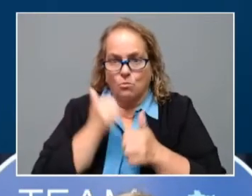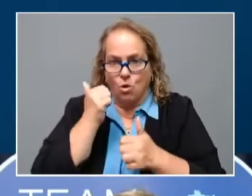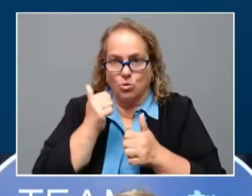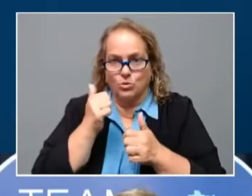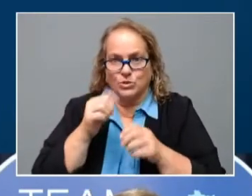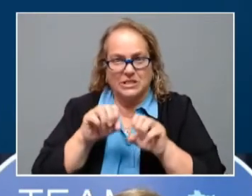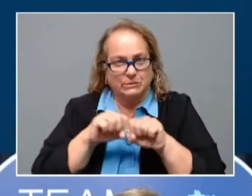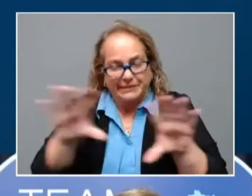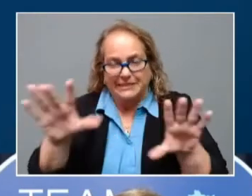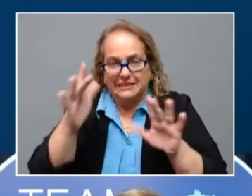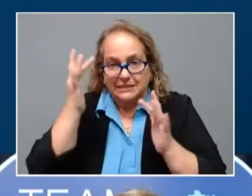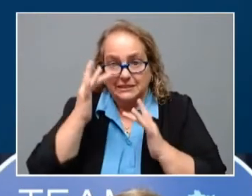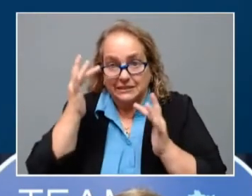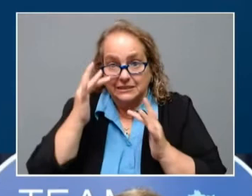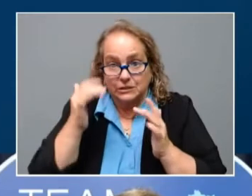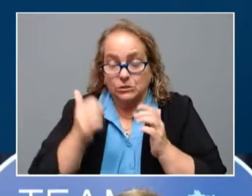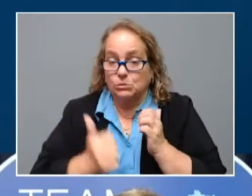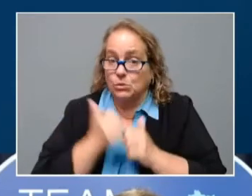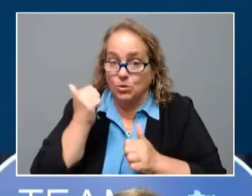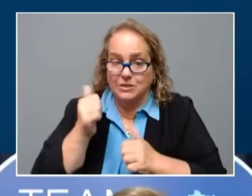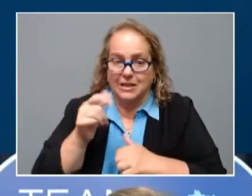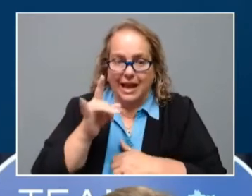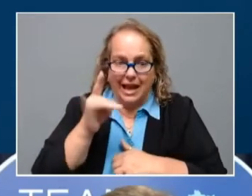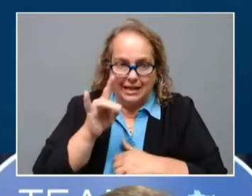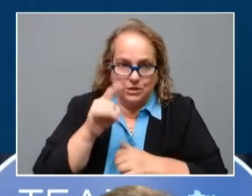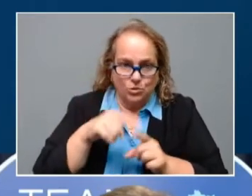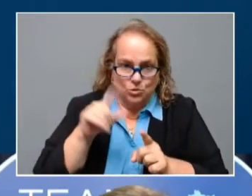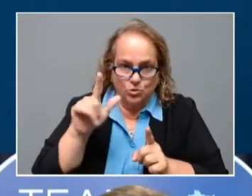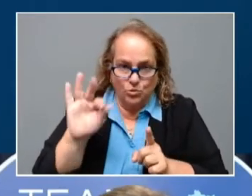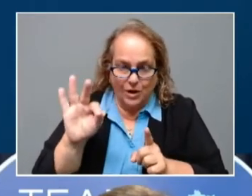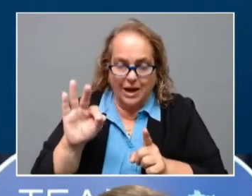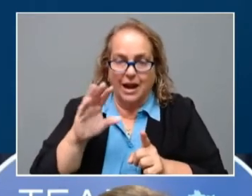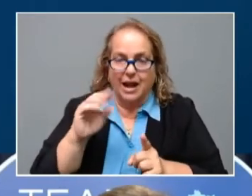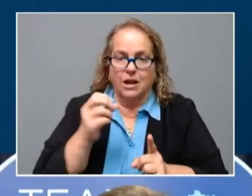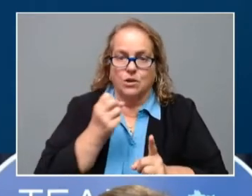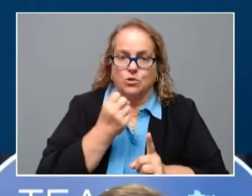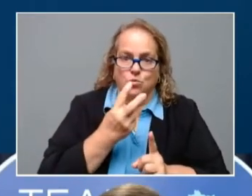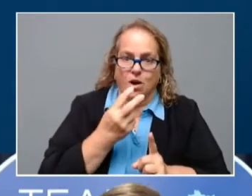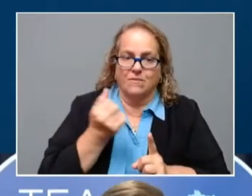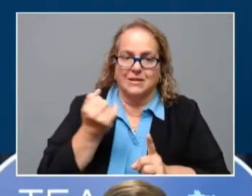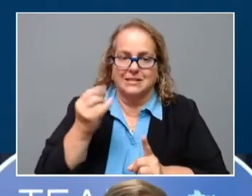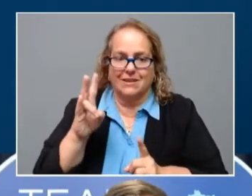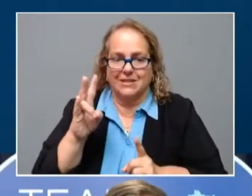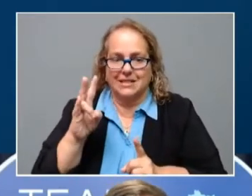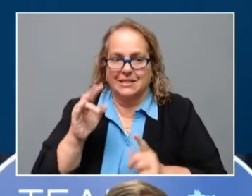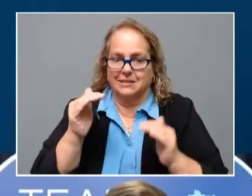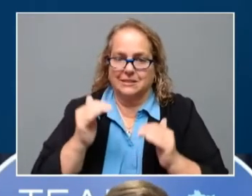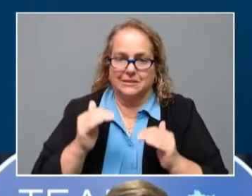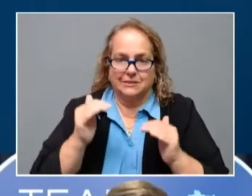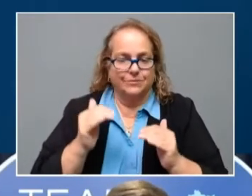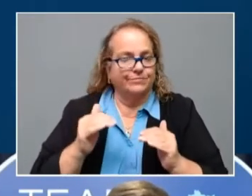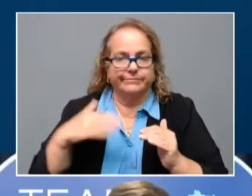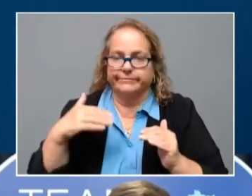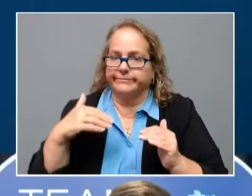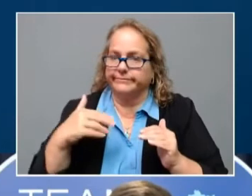and the most spread, 18 to 29 and 12 to 17, neither which have moved